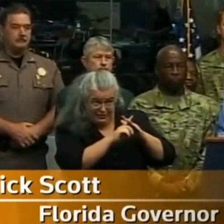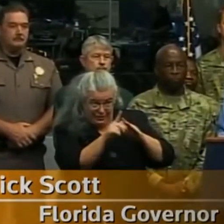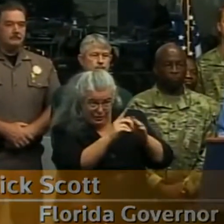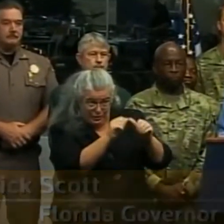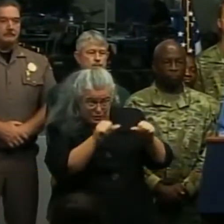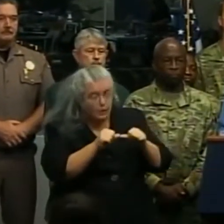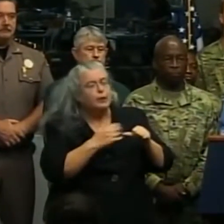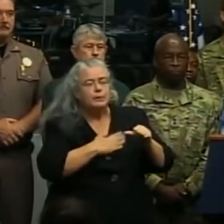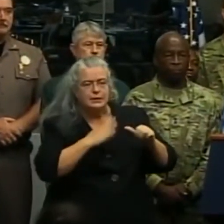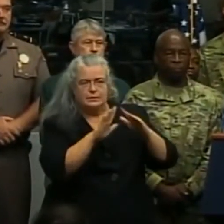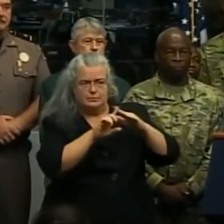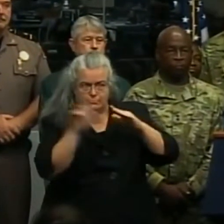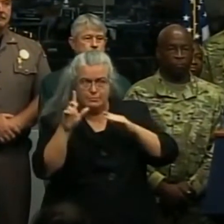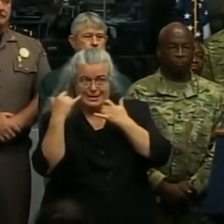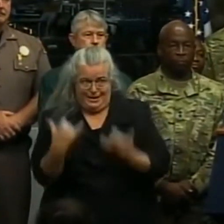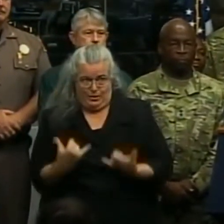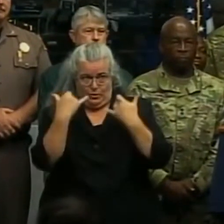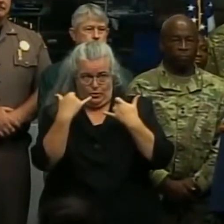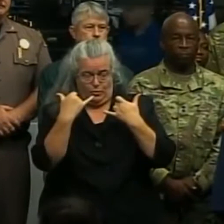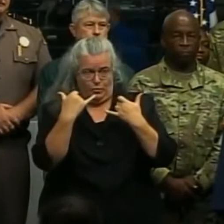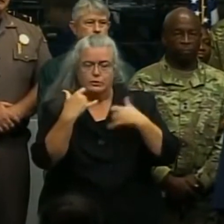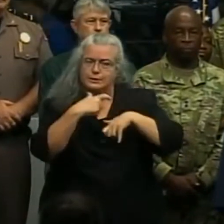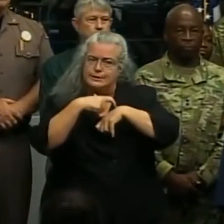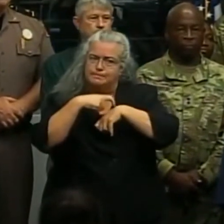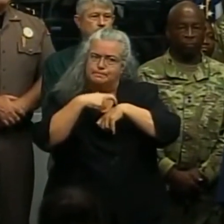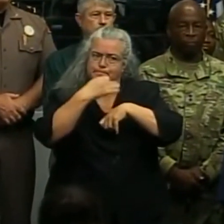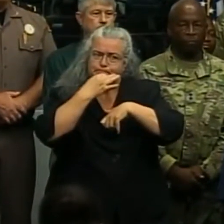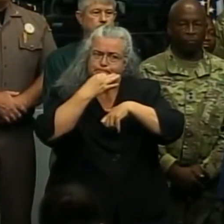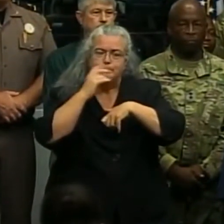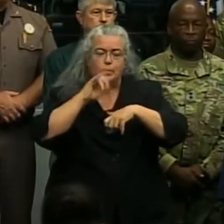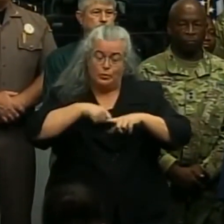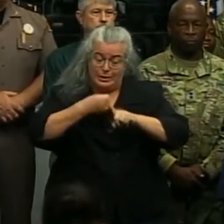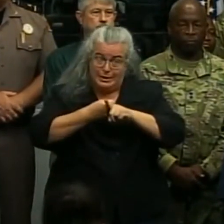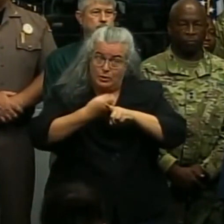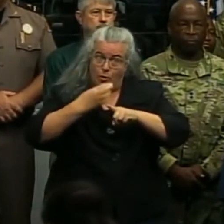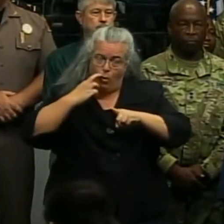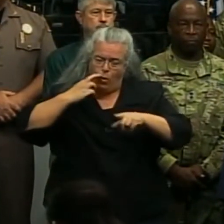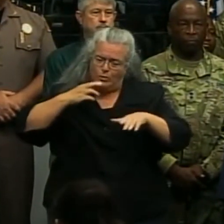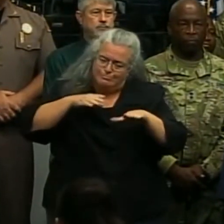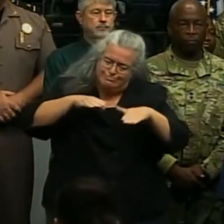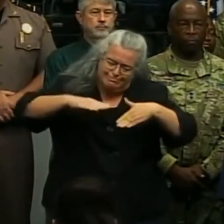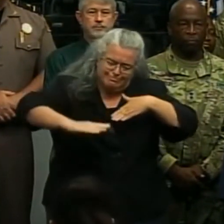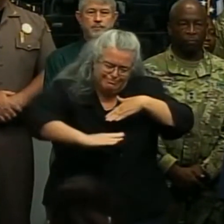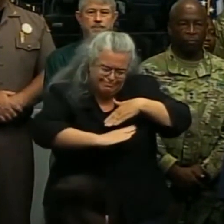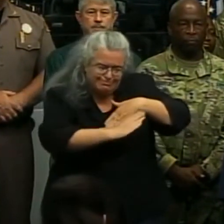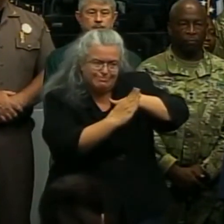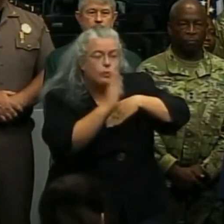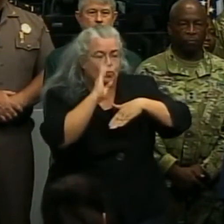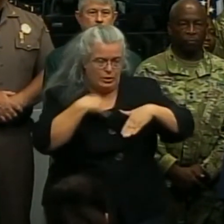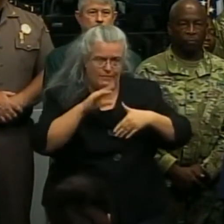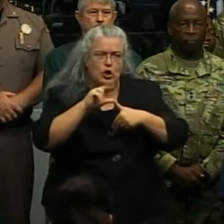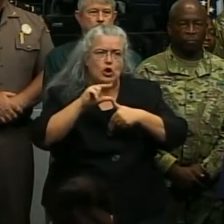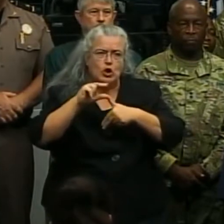chance. Time is running out. This is clearly going to either have a direct hit or come right along our coast, and we're going to have hurricane force